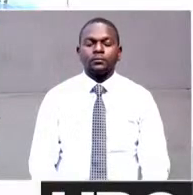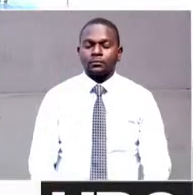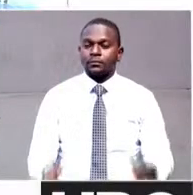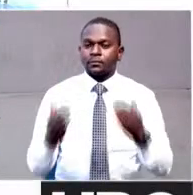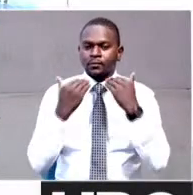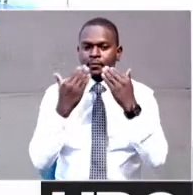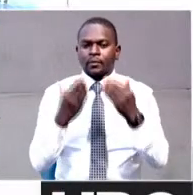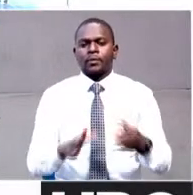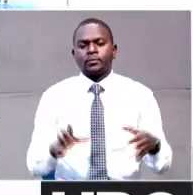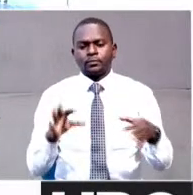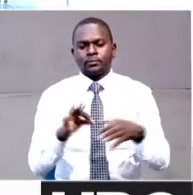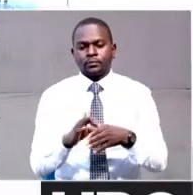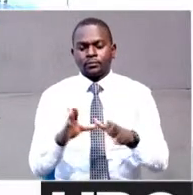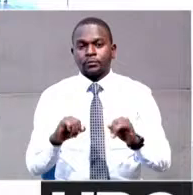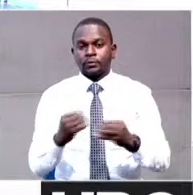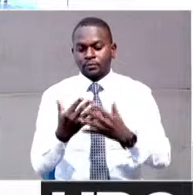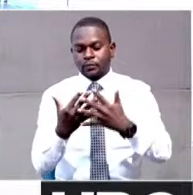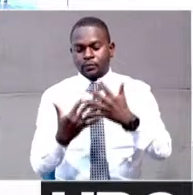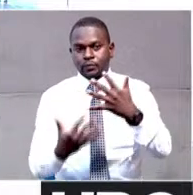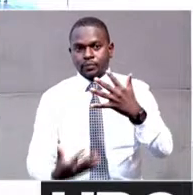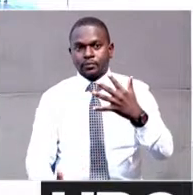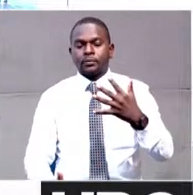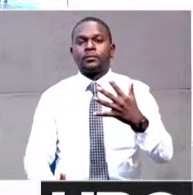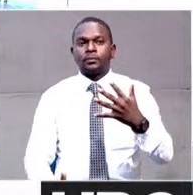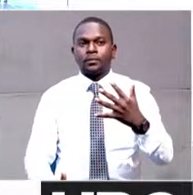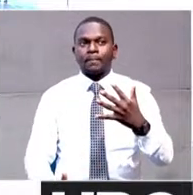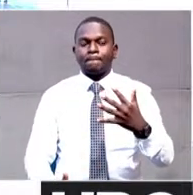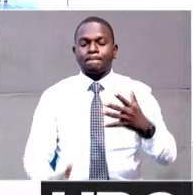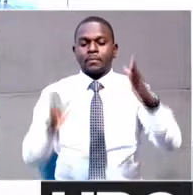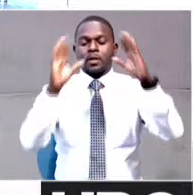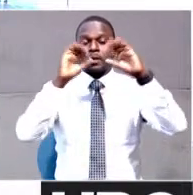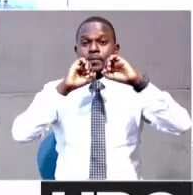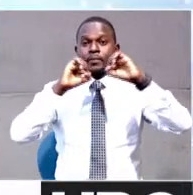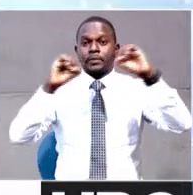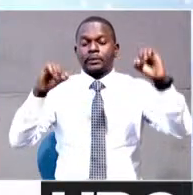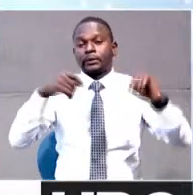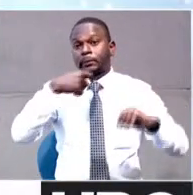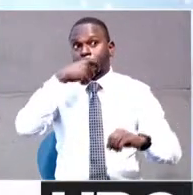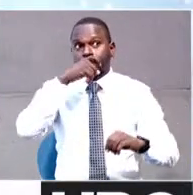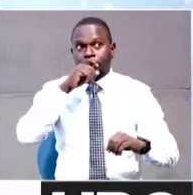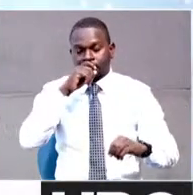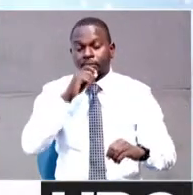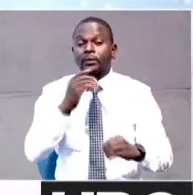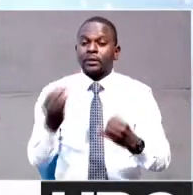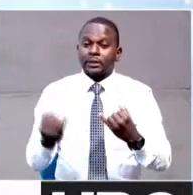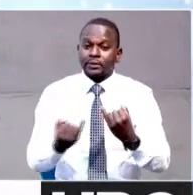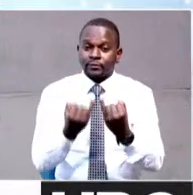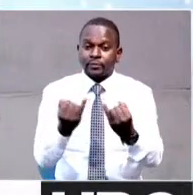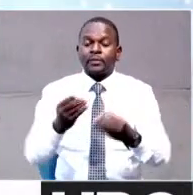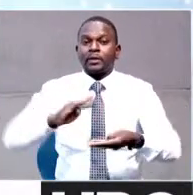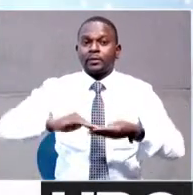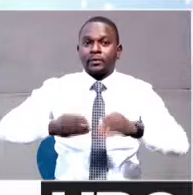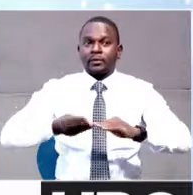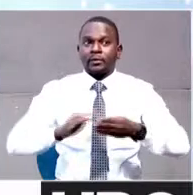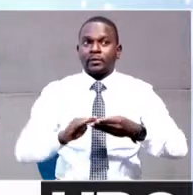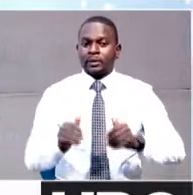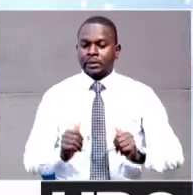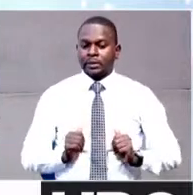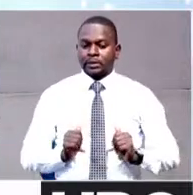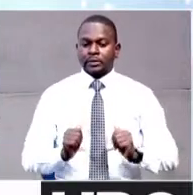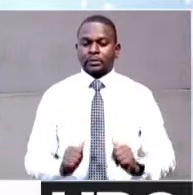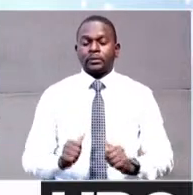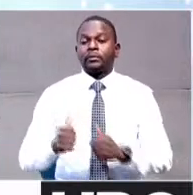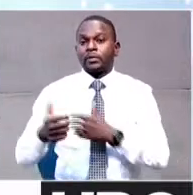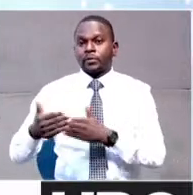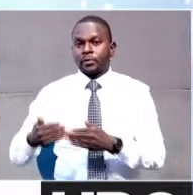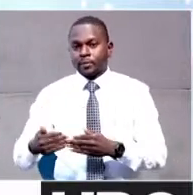Thank you for joining us. We now give you the news in detail. President Yoweri Kaguta Museveni has assured stakeholders in the tourism industry that